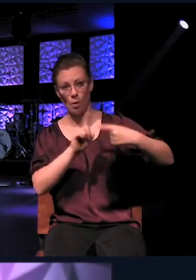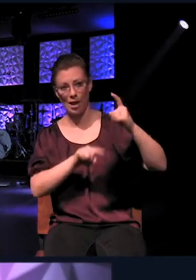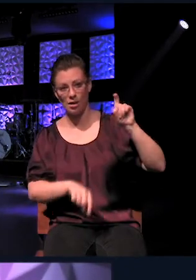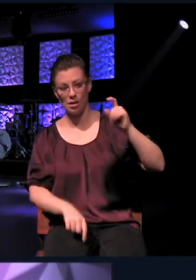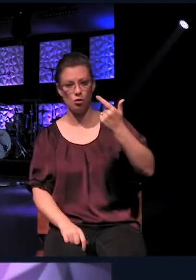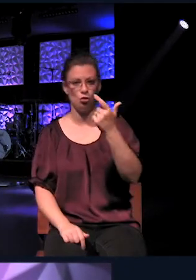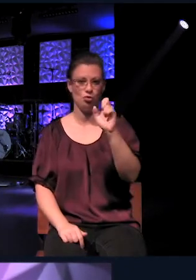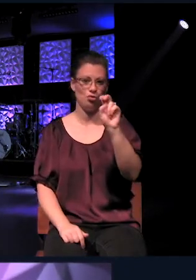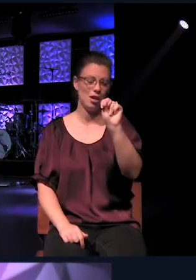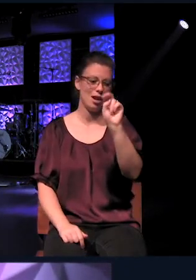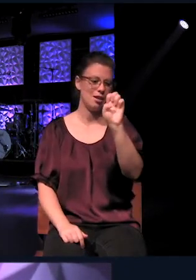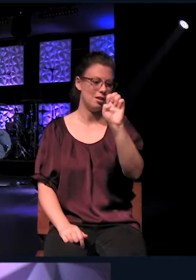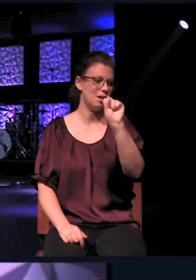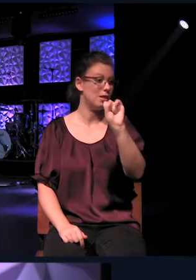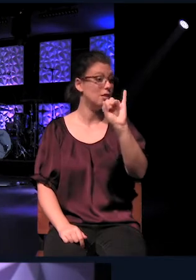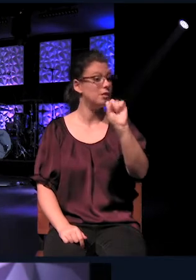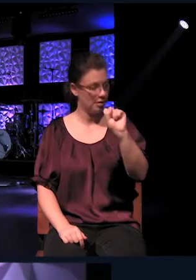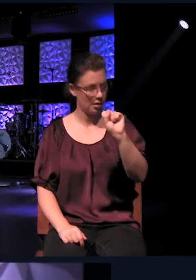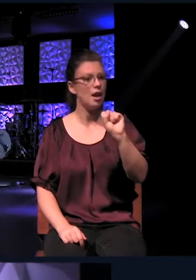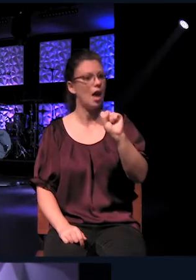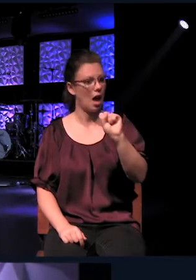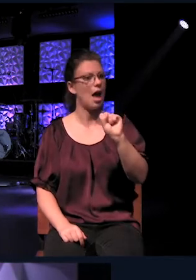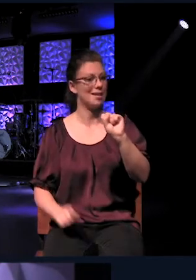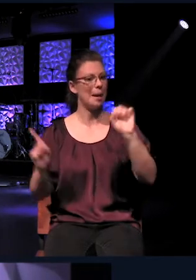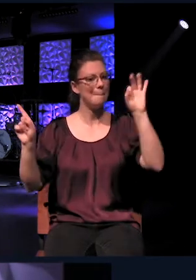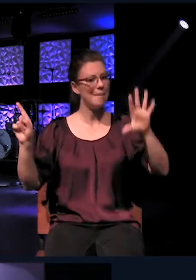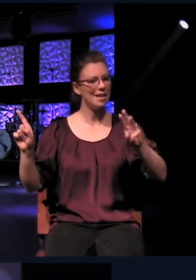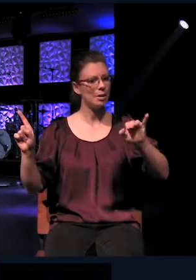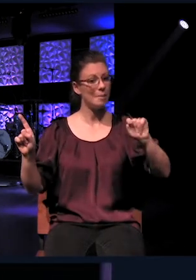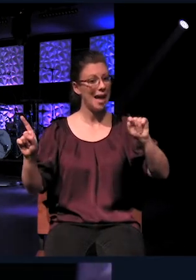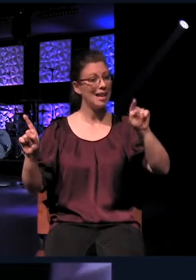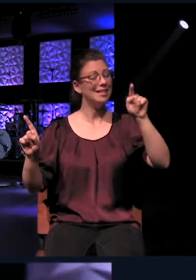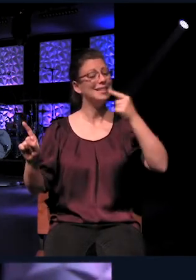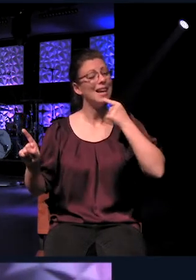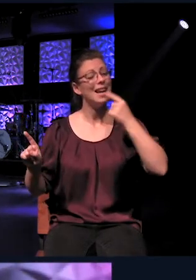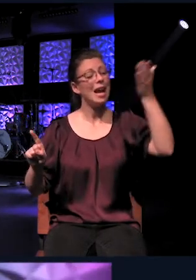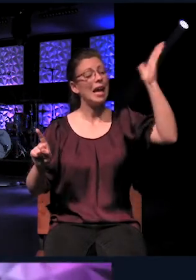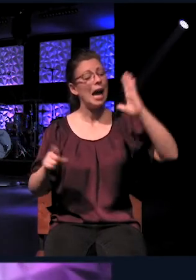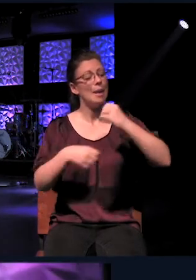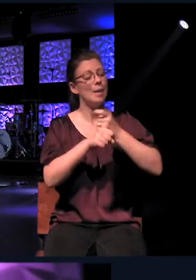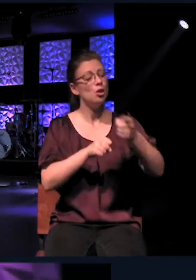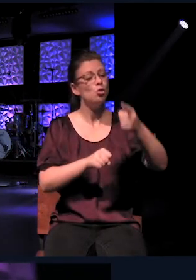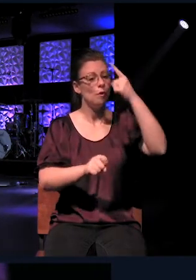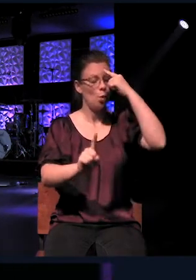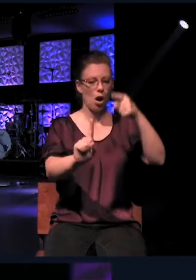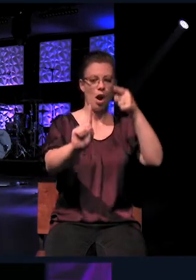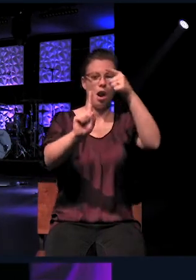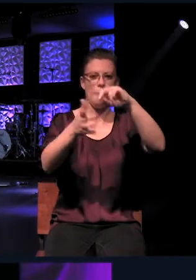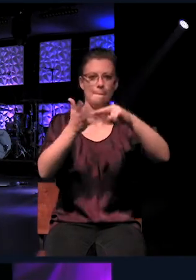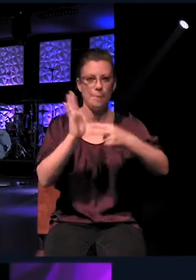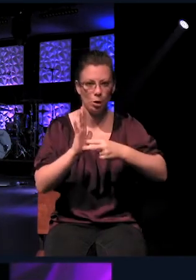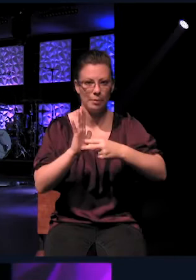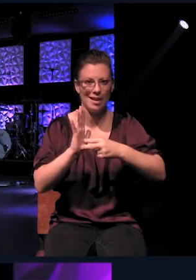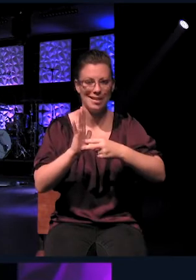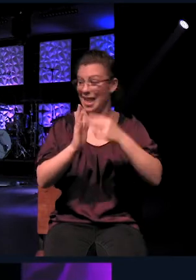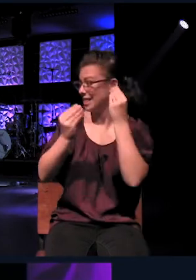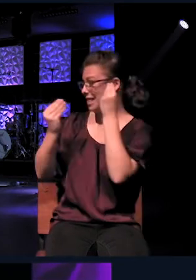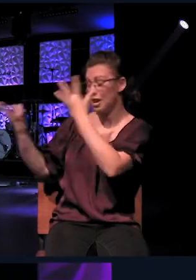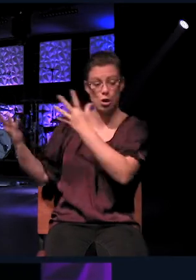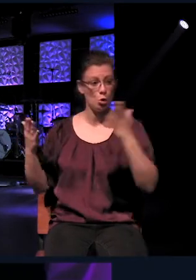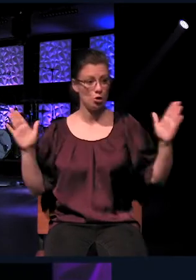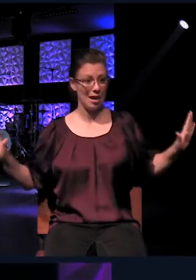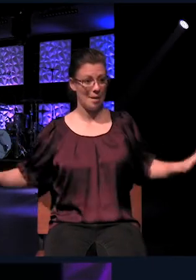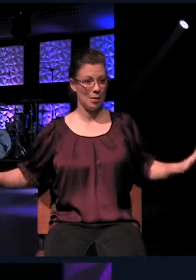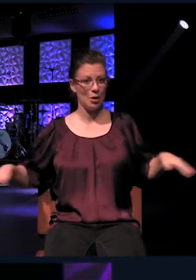time that you were made on purpose for a purpose. Look to the person on your left or your right and let them know you were made on